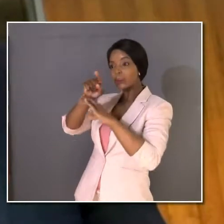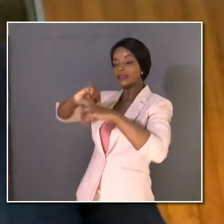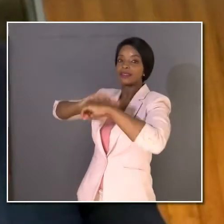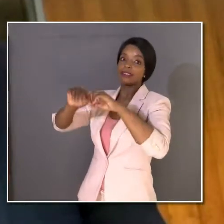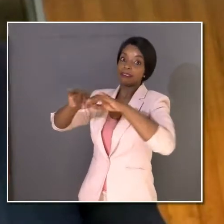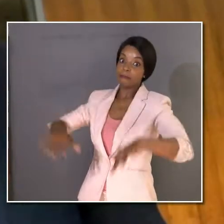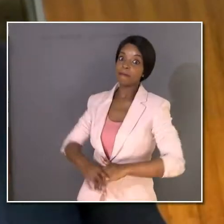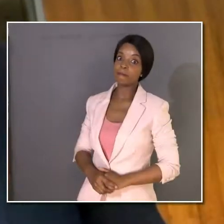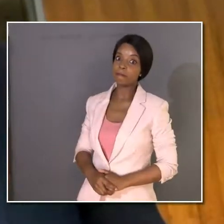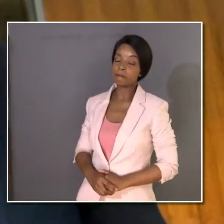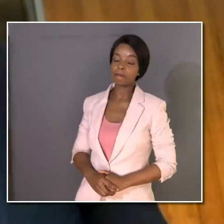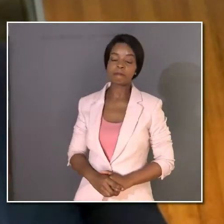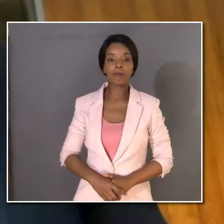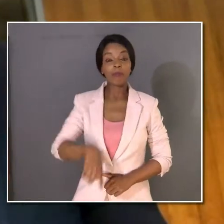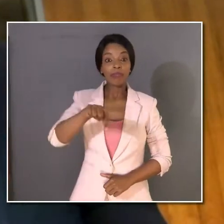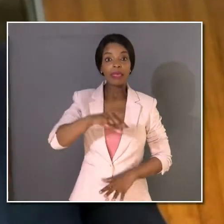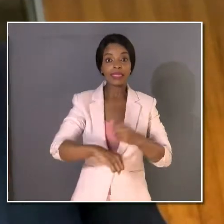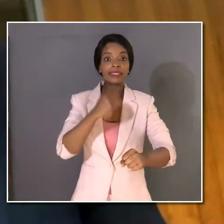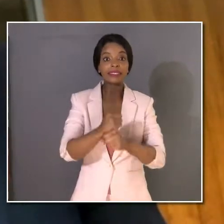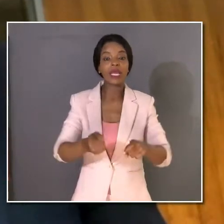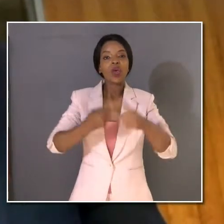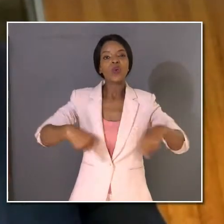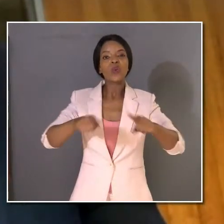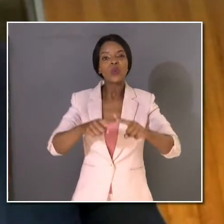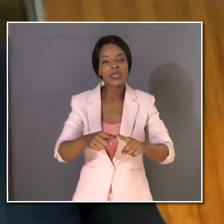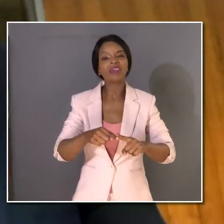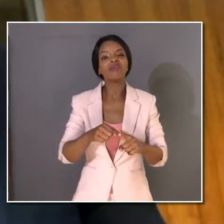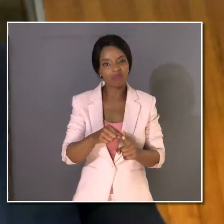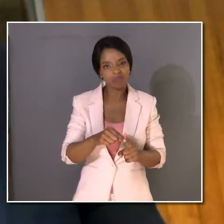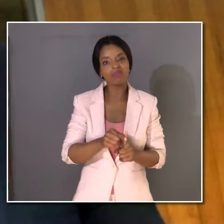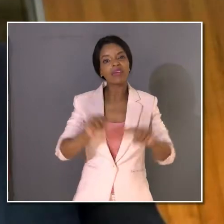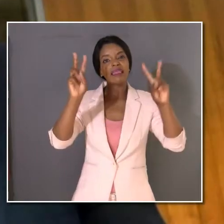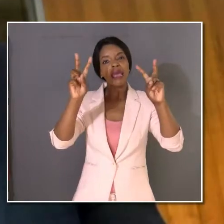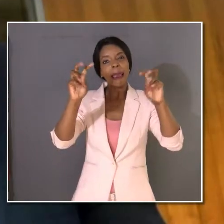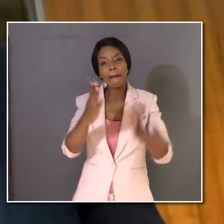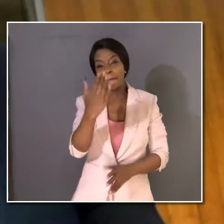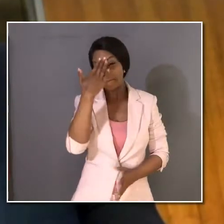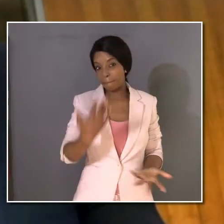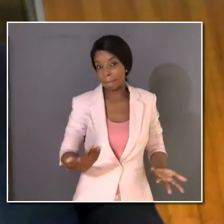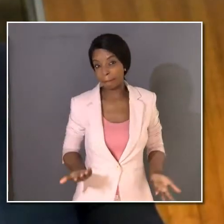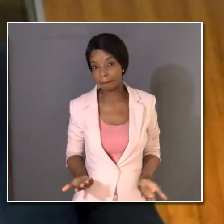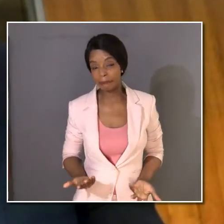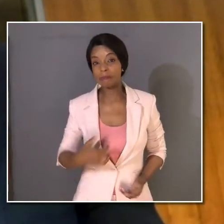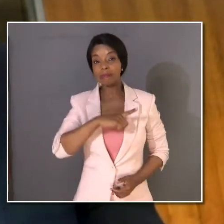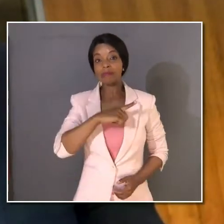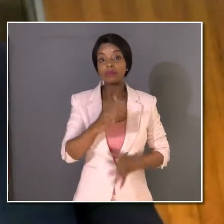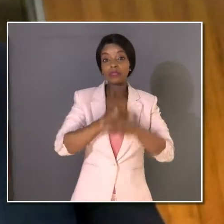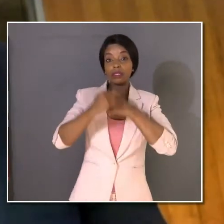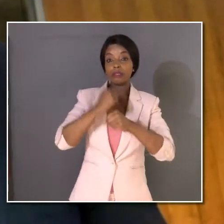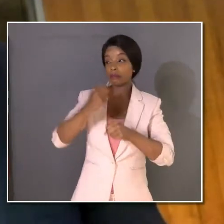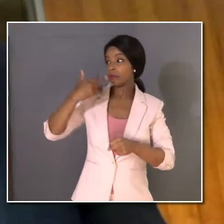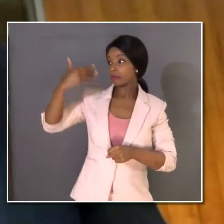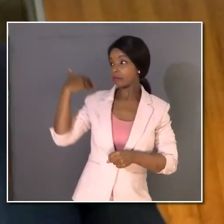Survive and Thrive for this event, because over the last year we've been amazed by the resilience and innovation shown by previous